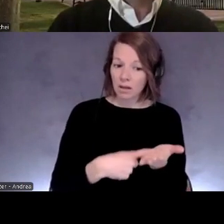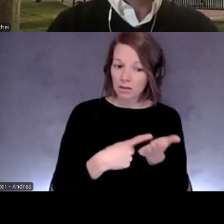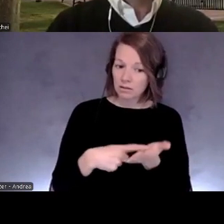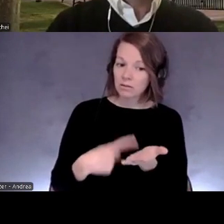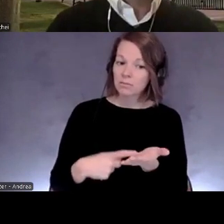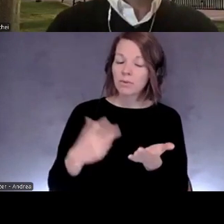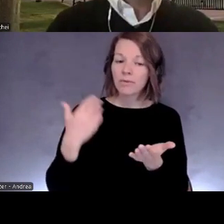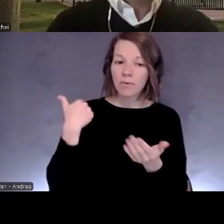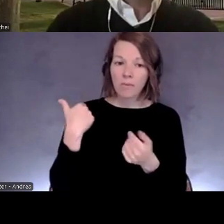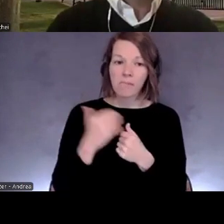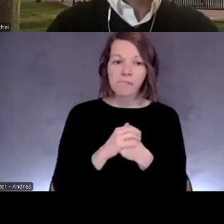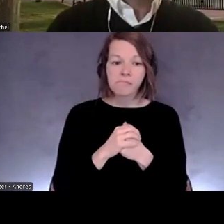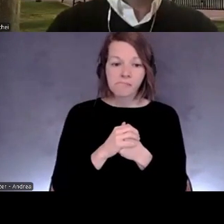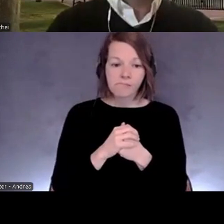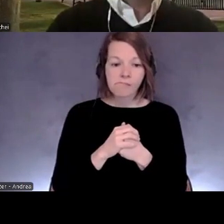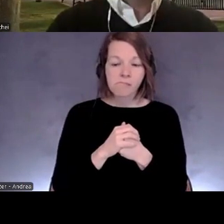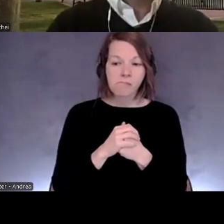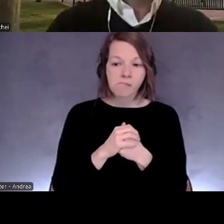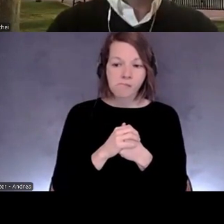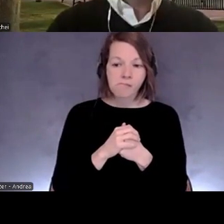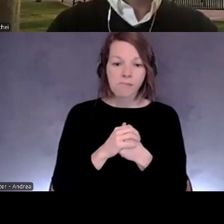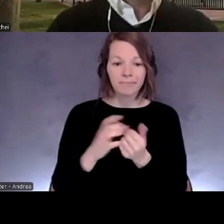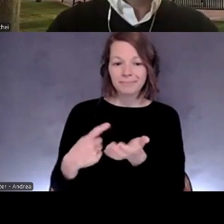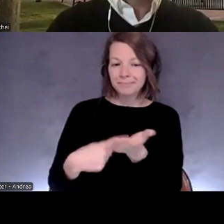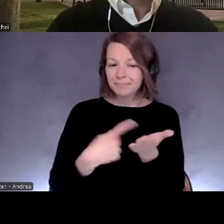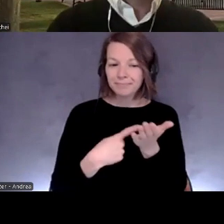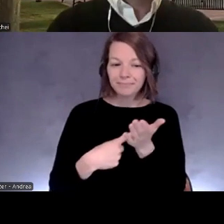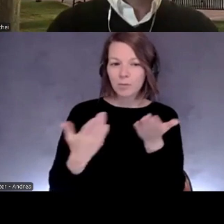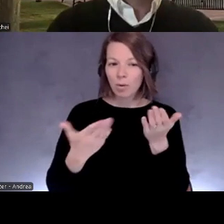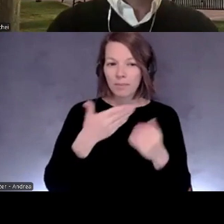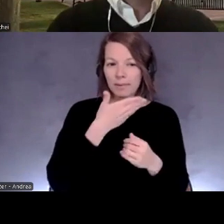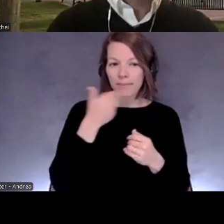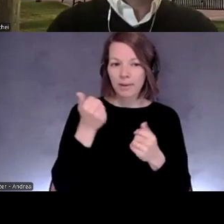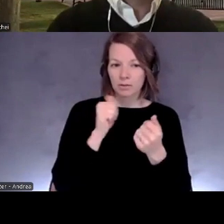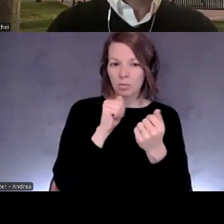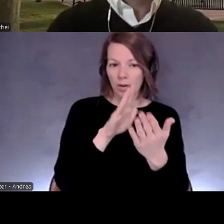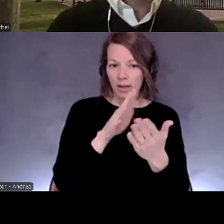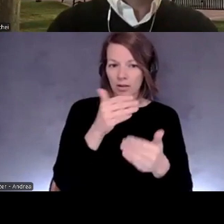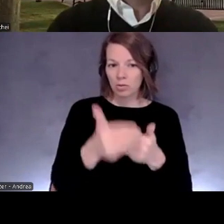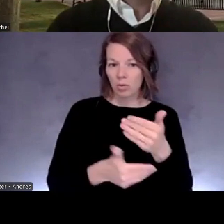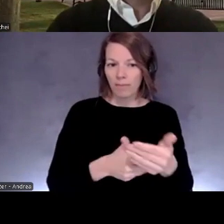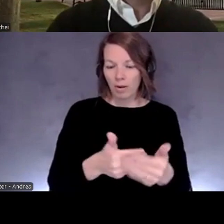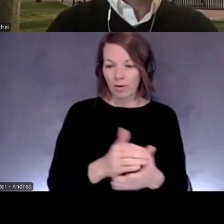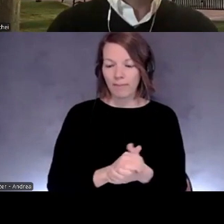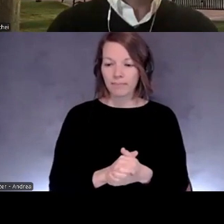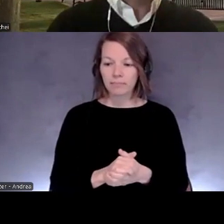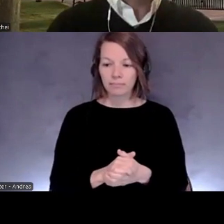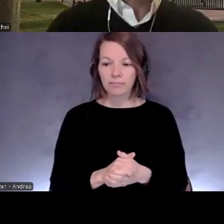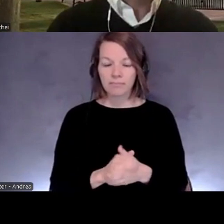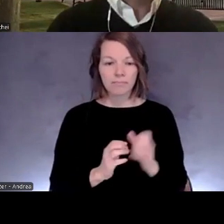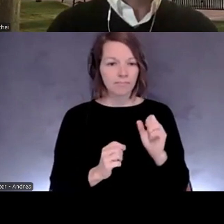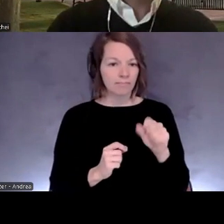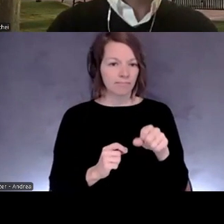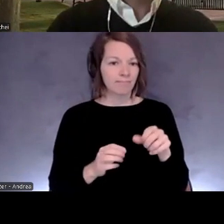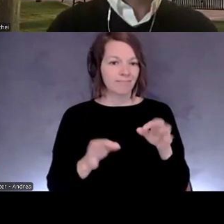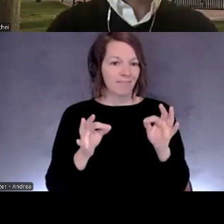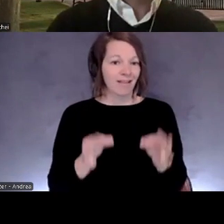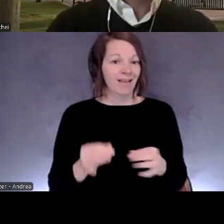this is, we are discussing what will be the best way to go about it. So yes,